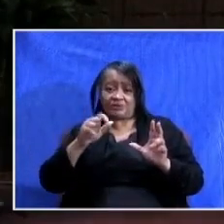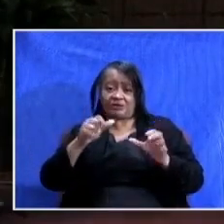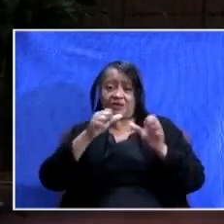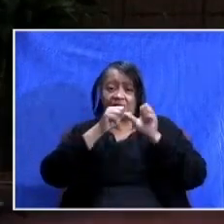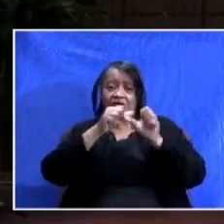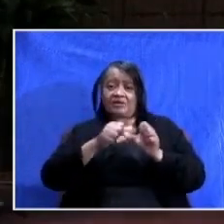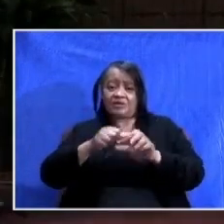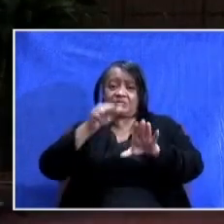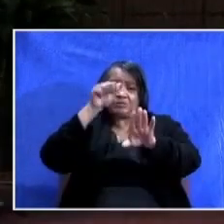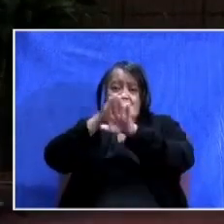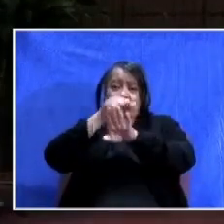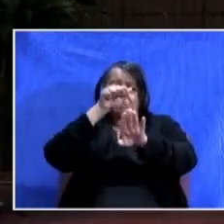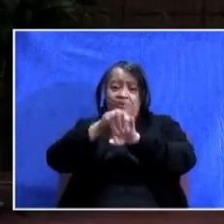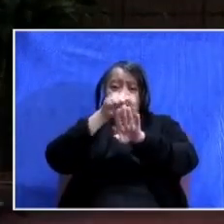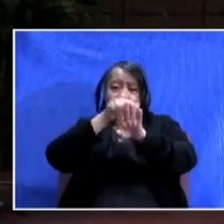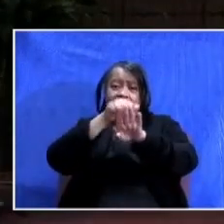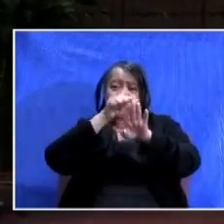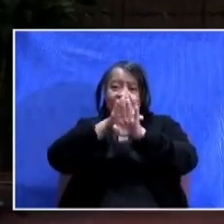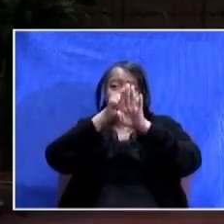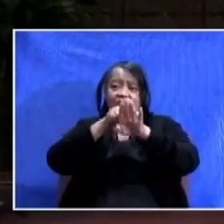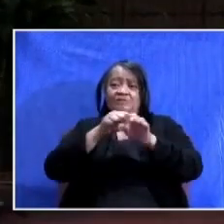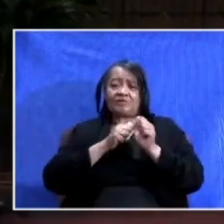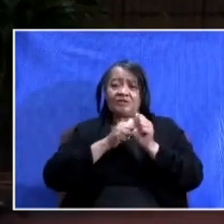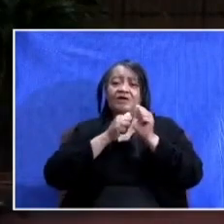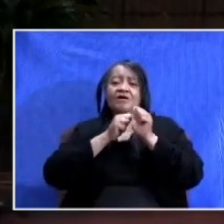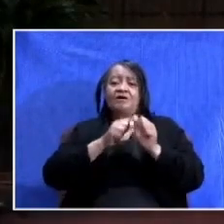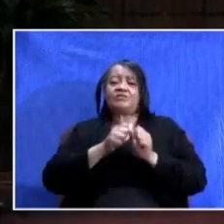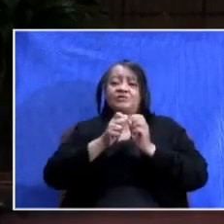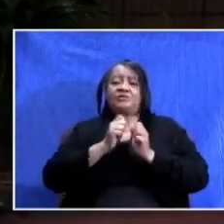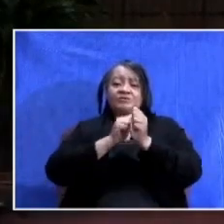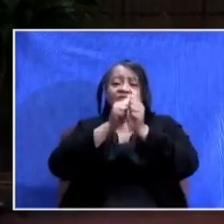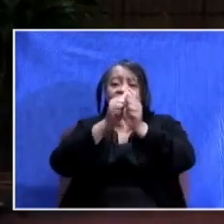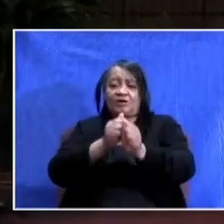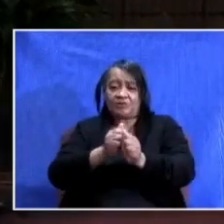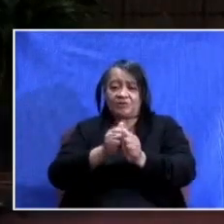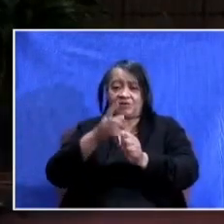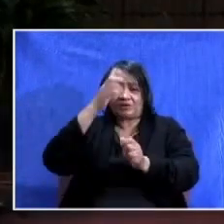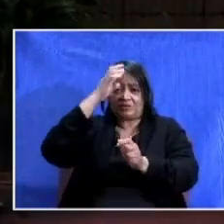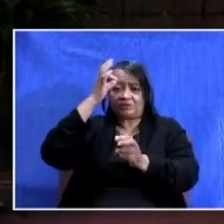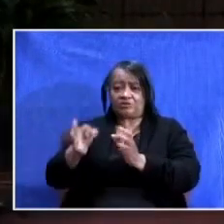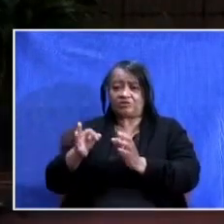Keep on knocking. Keep on following the judge.